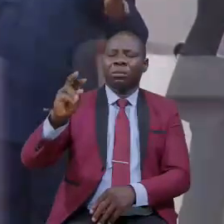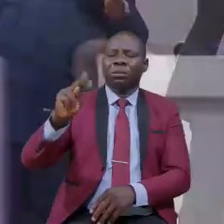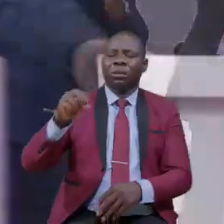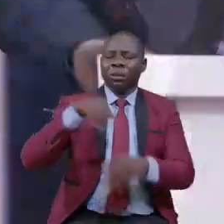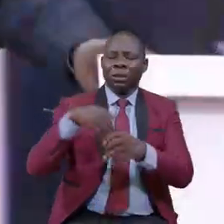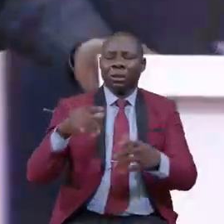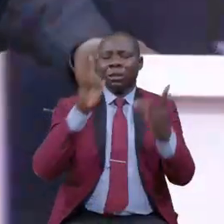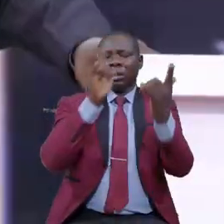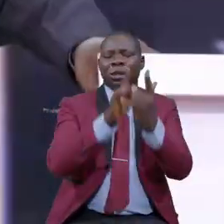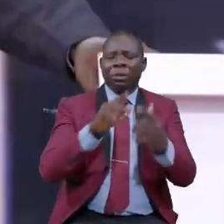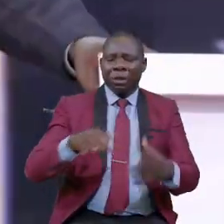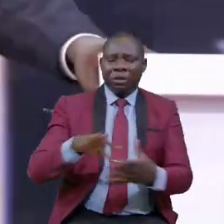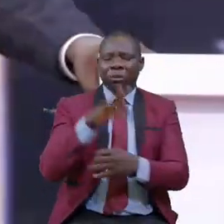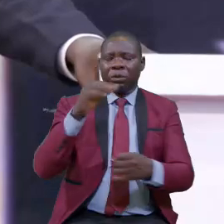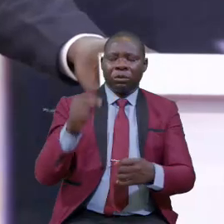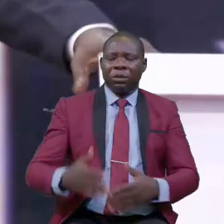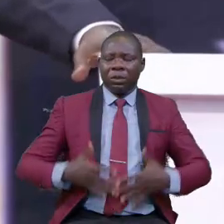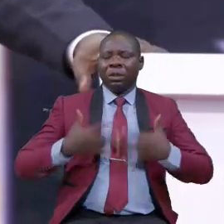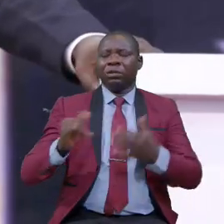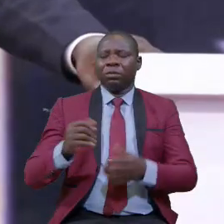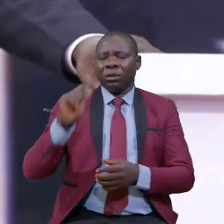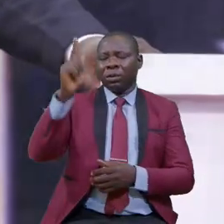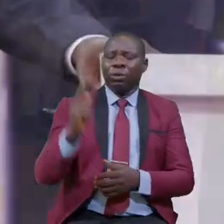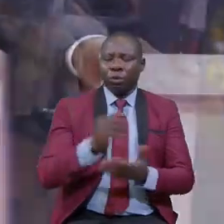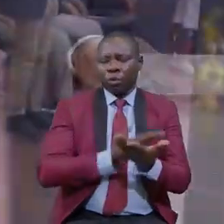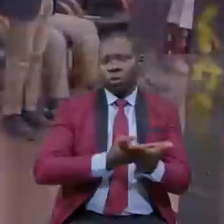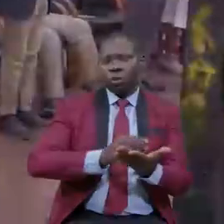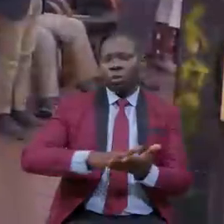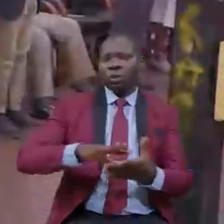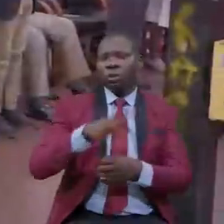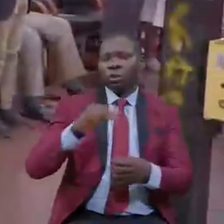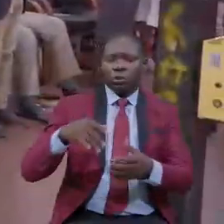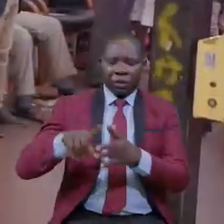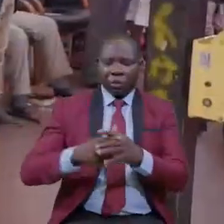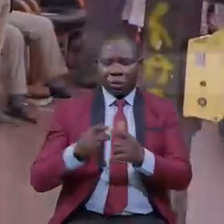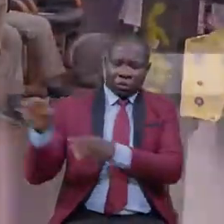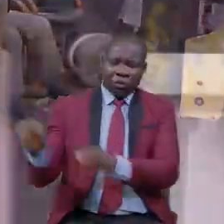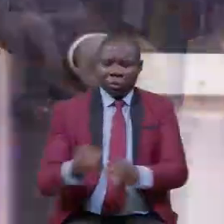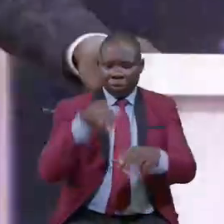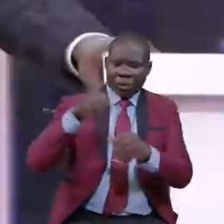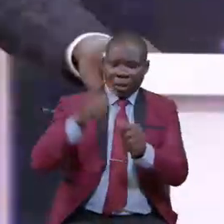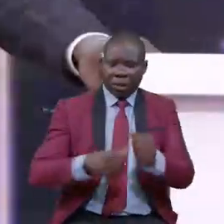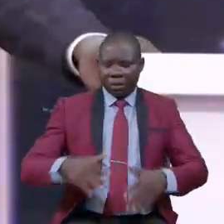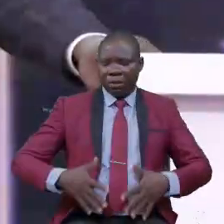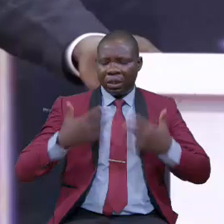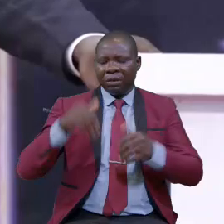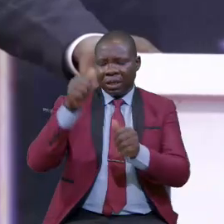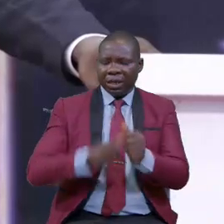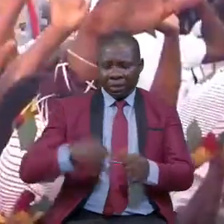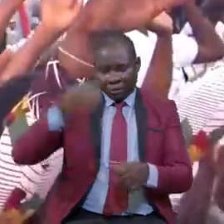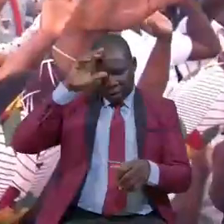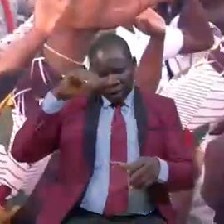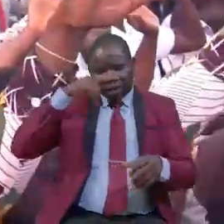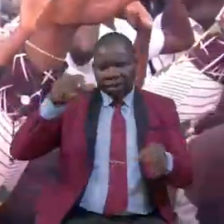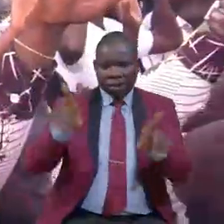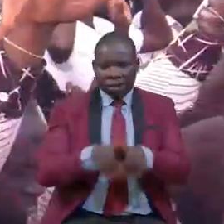God Holy Ghost begin to move in every life every sister every